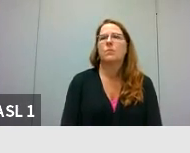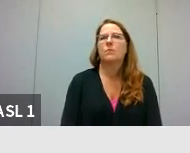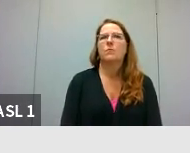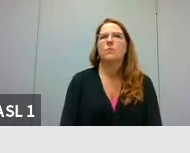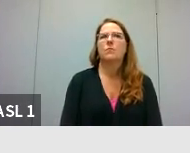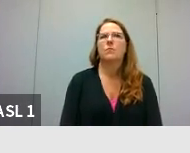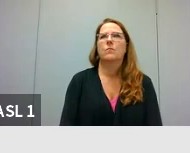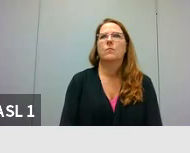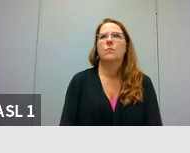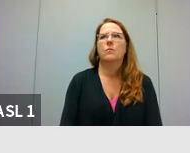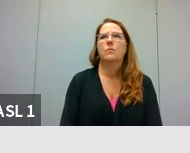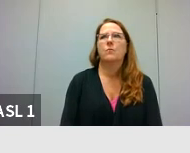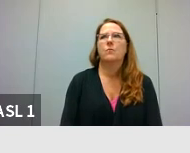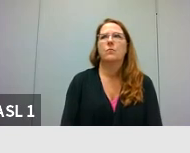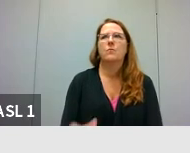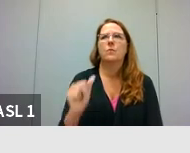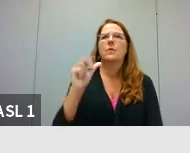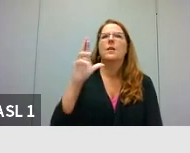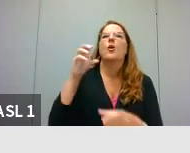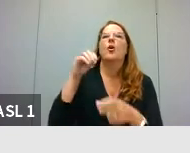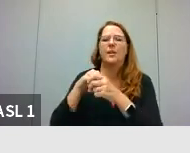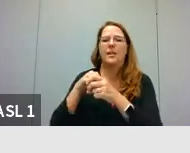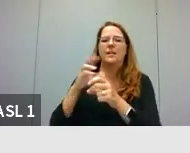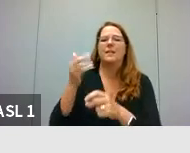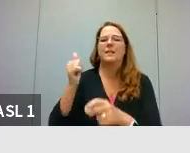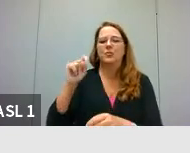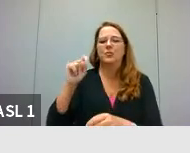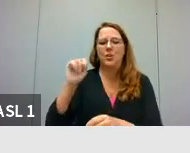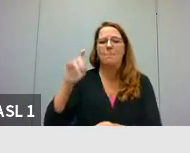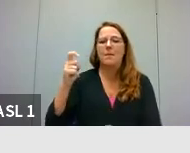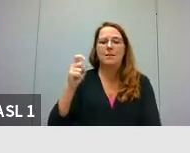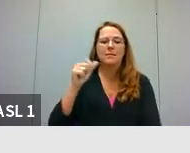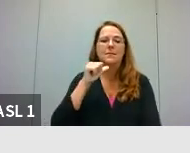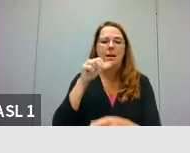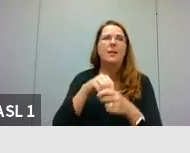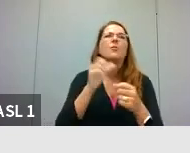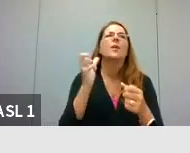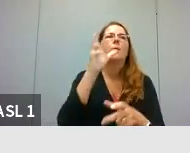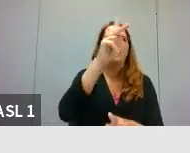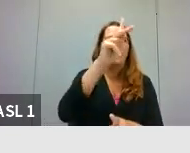They are in the chat box. They are not in caption window. Now we're back. Perfect.